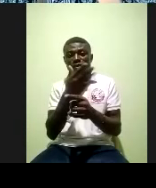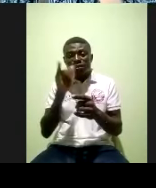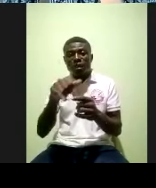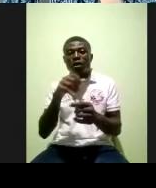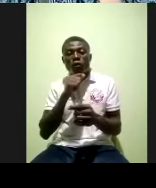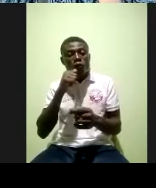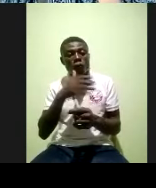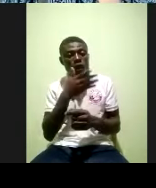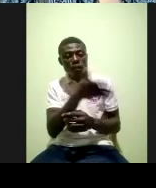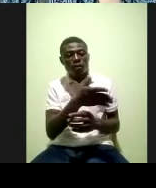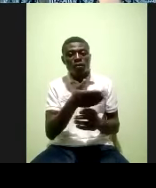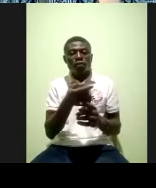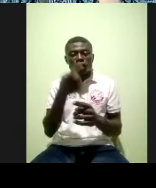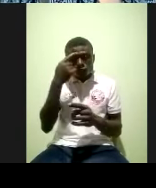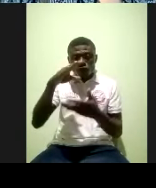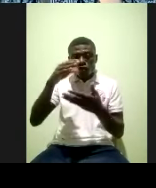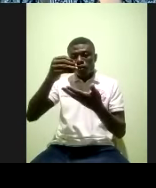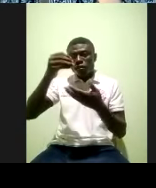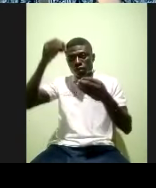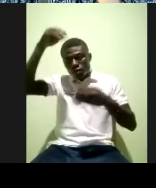collected throughout her life.